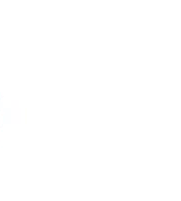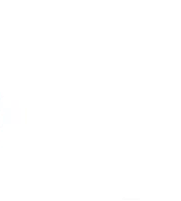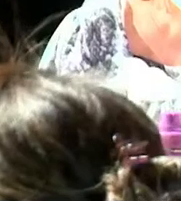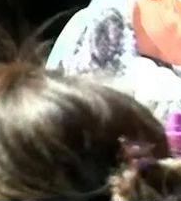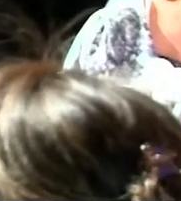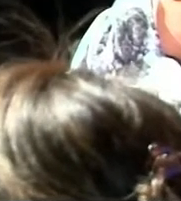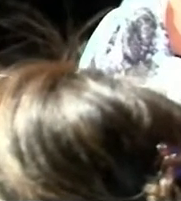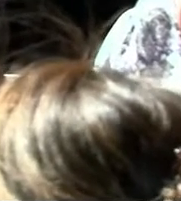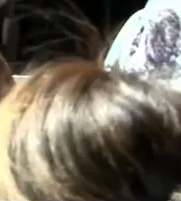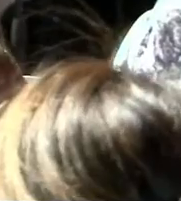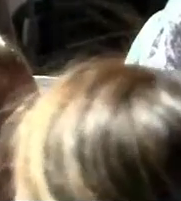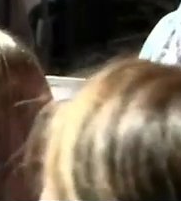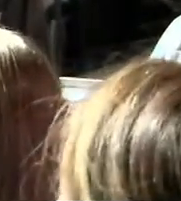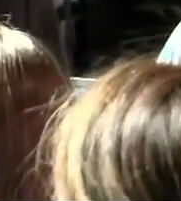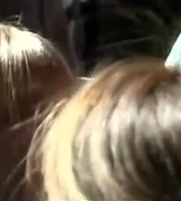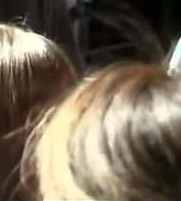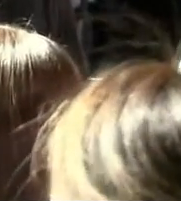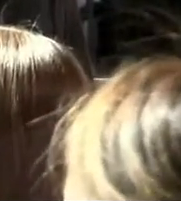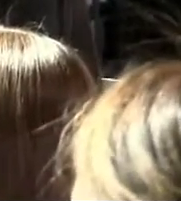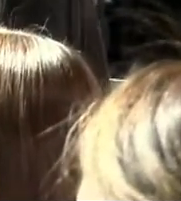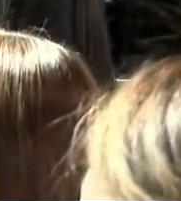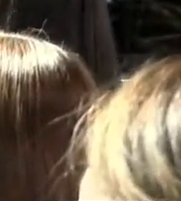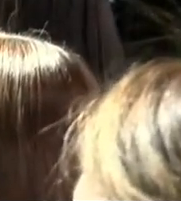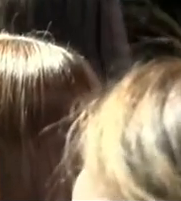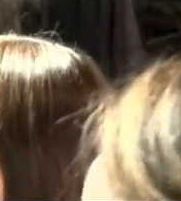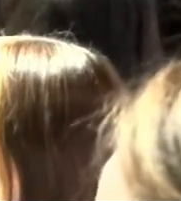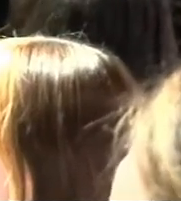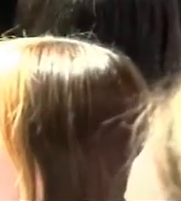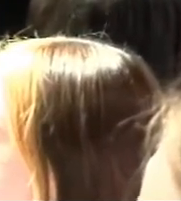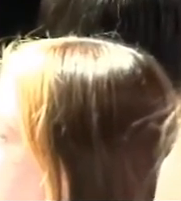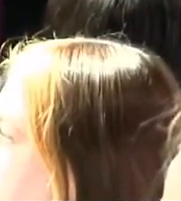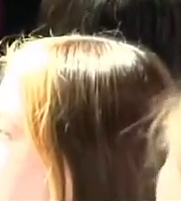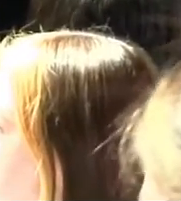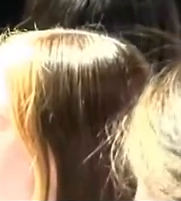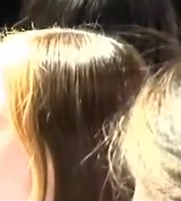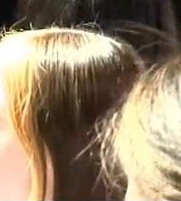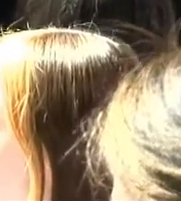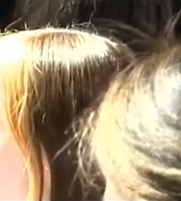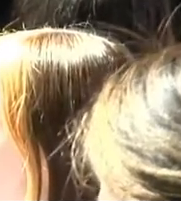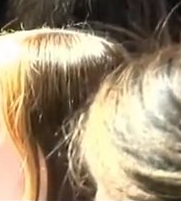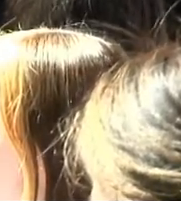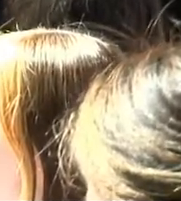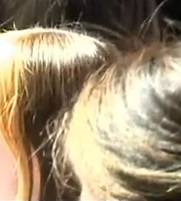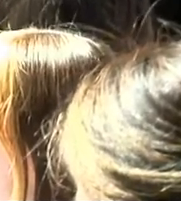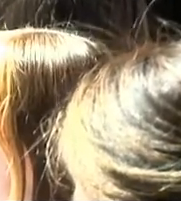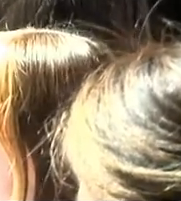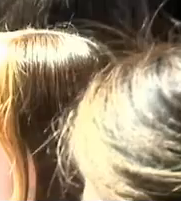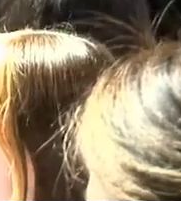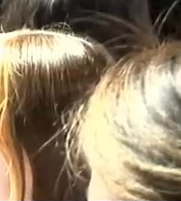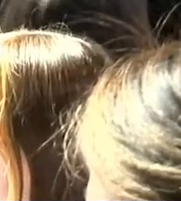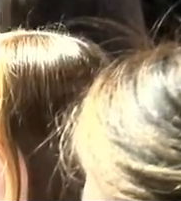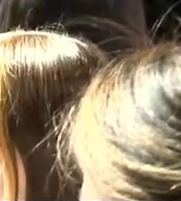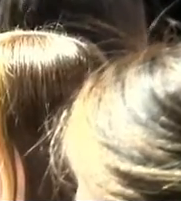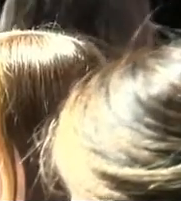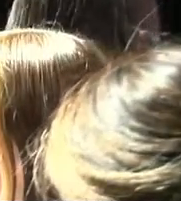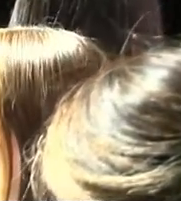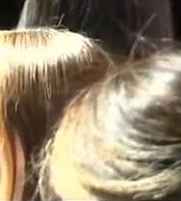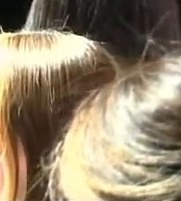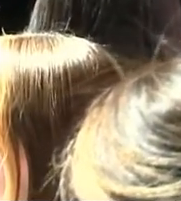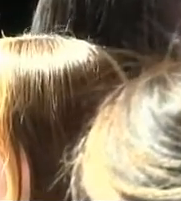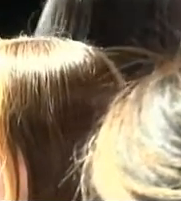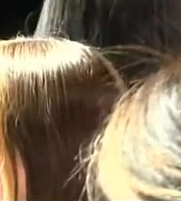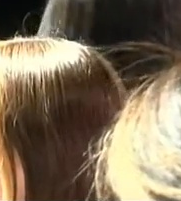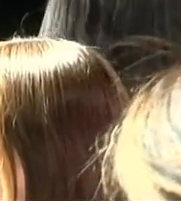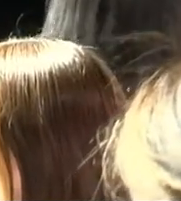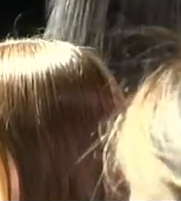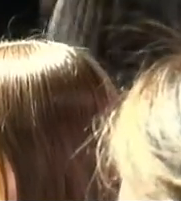Okay, I'm going to give you about 30 more seconds for your discussion, and then I'll ask a few to share.